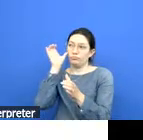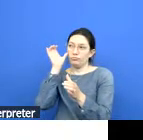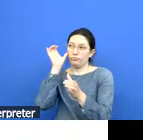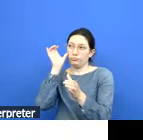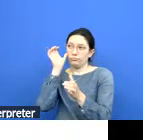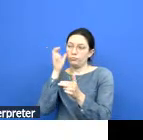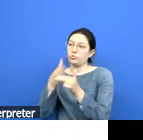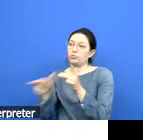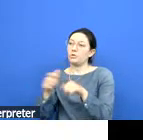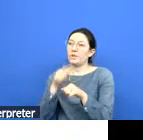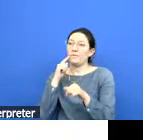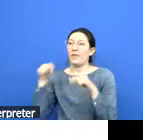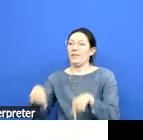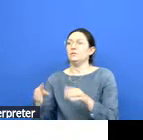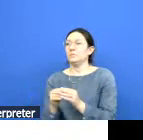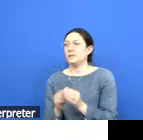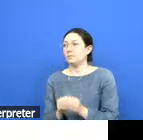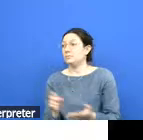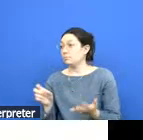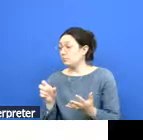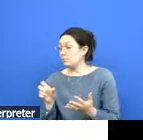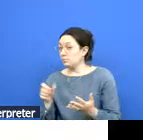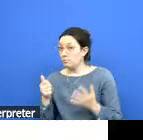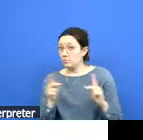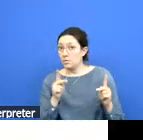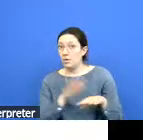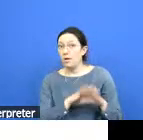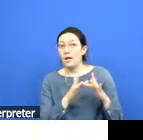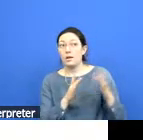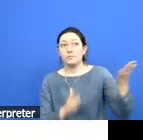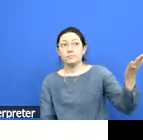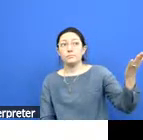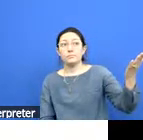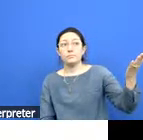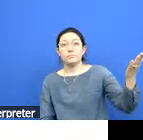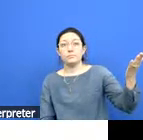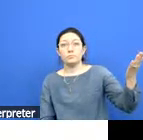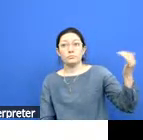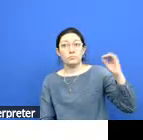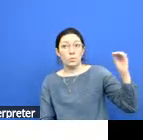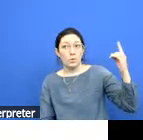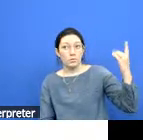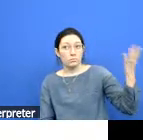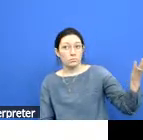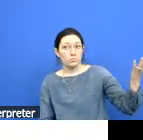Shortens the time of these meetings. Anything online? Still nobody online?